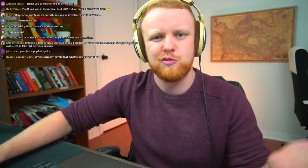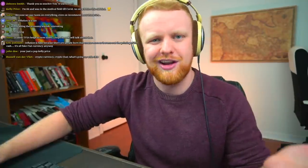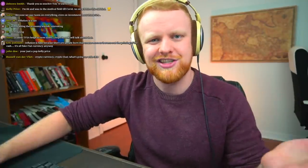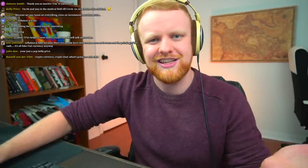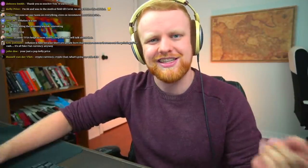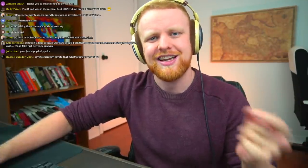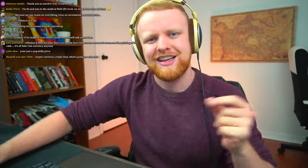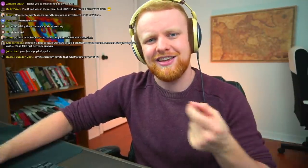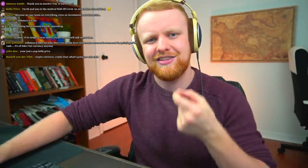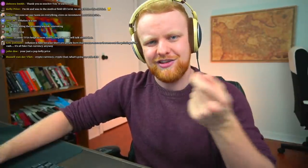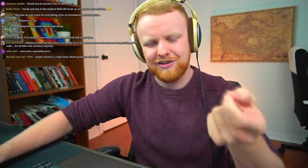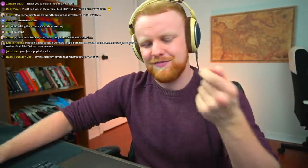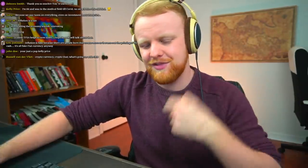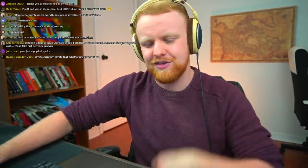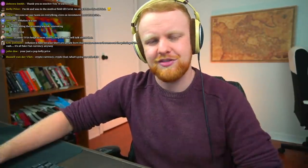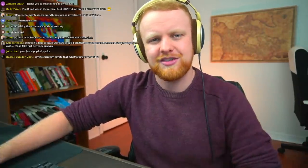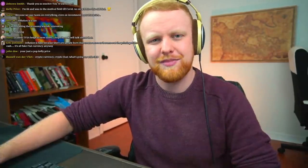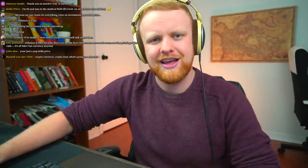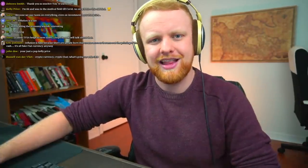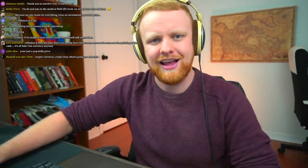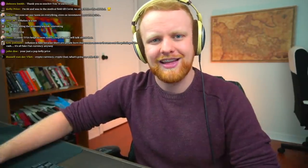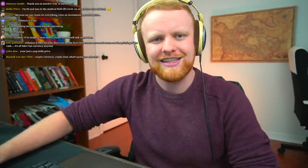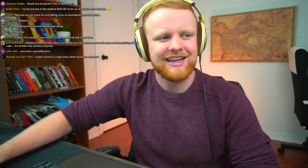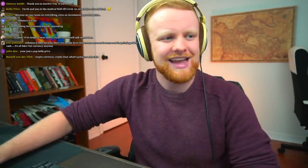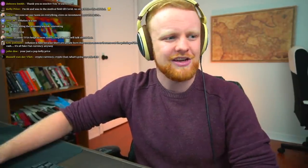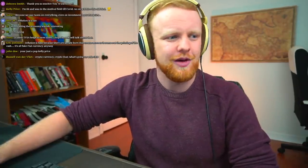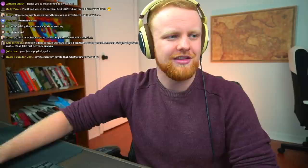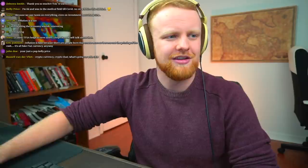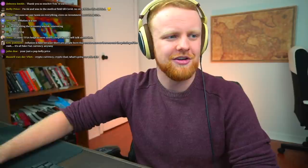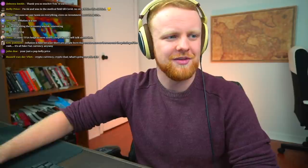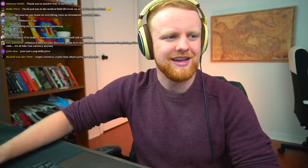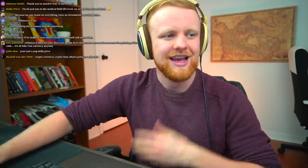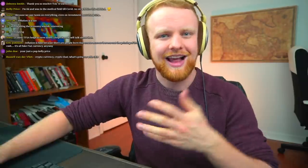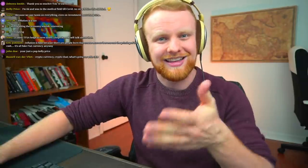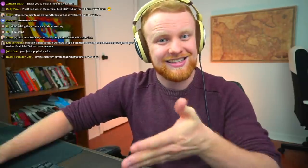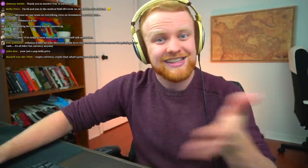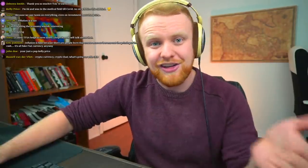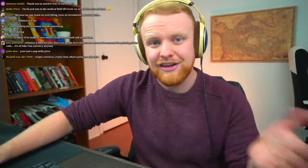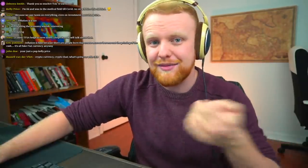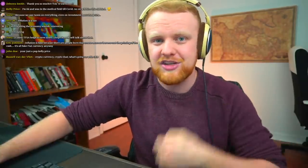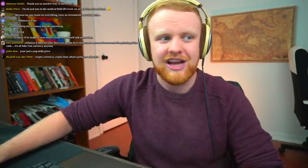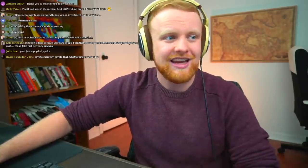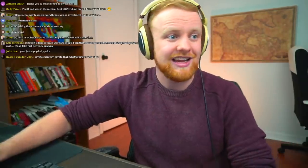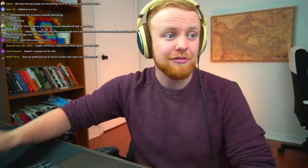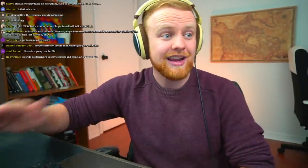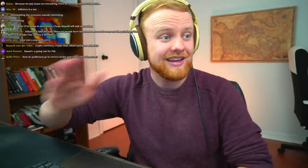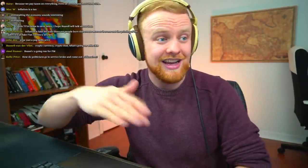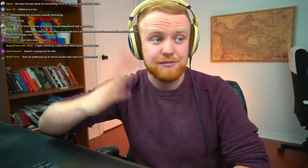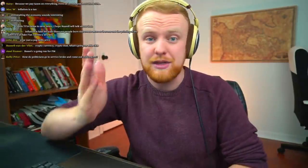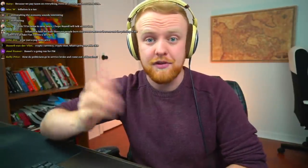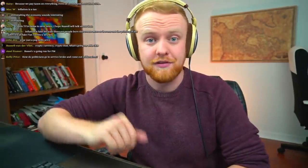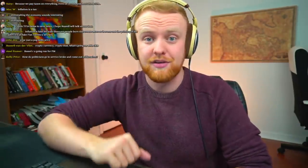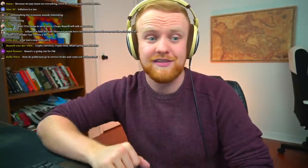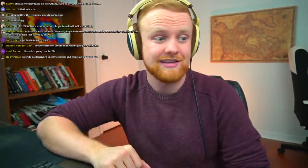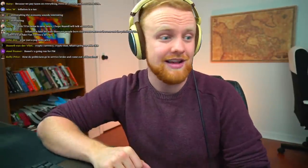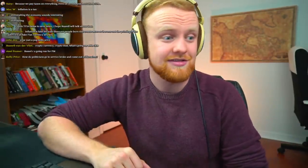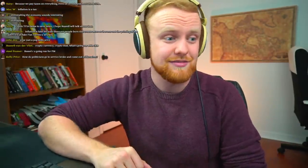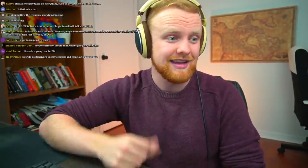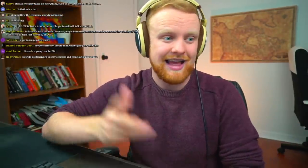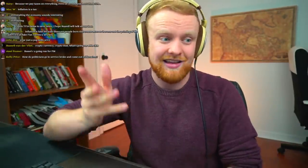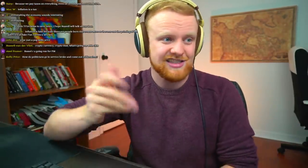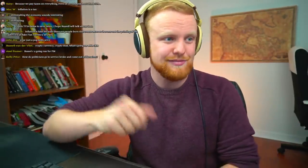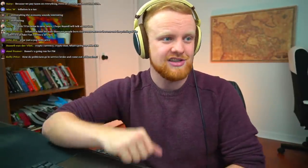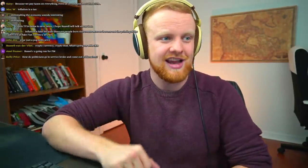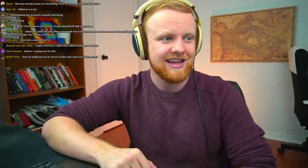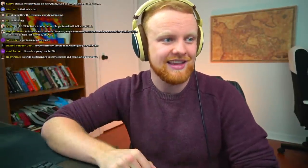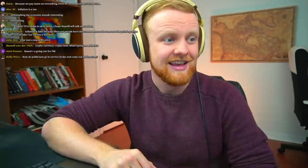somebody who's watching this, you're somebody I like to connect with. You know what I mean? I like to see your name in chat, and I recognize people from previous live streams.